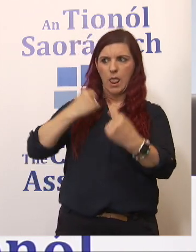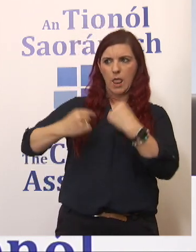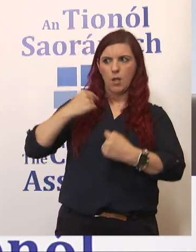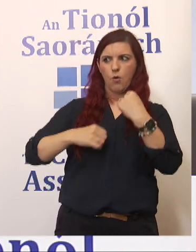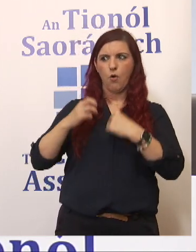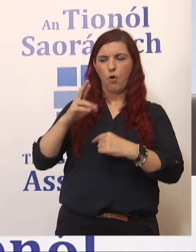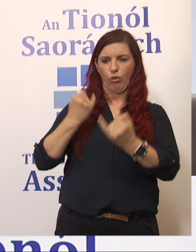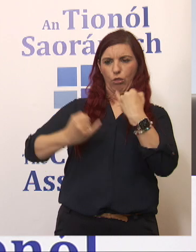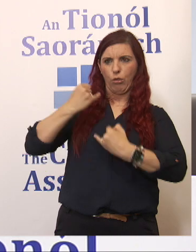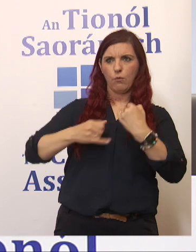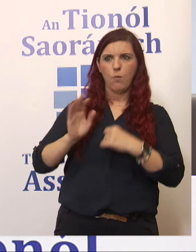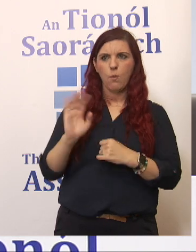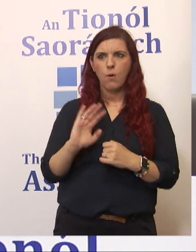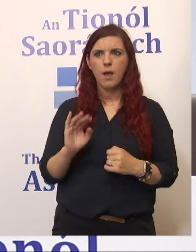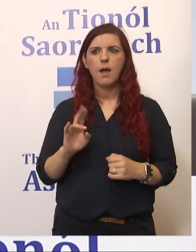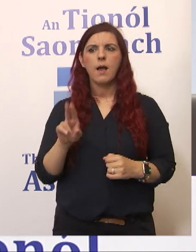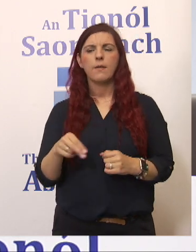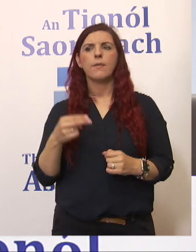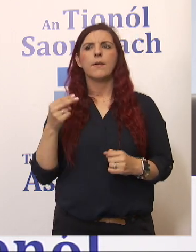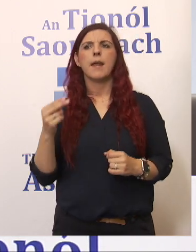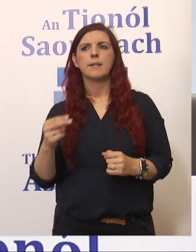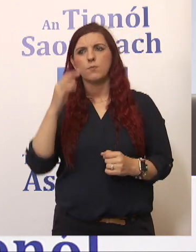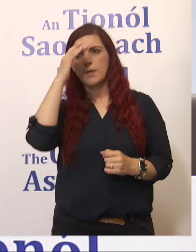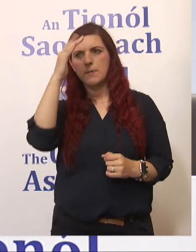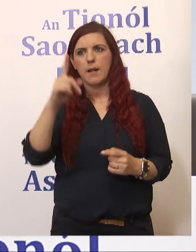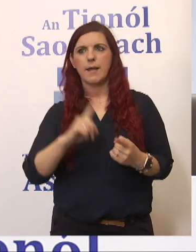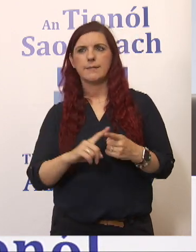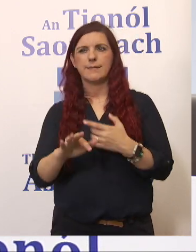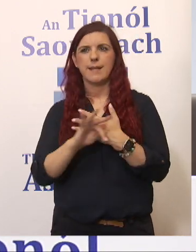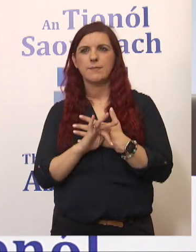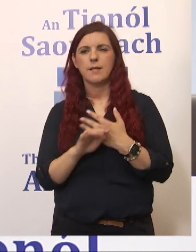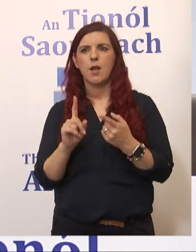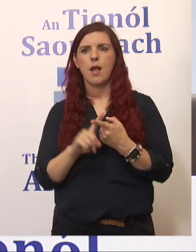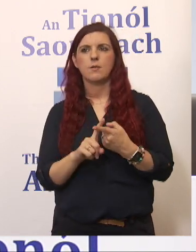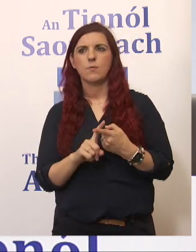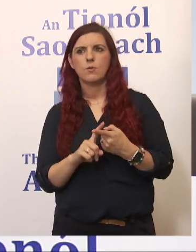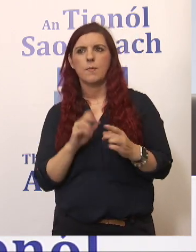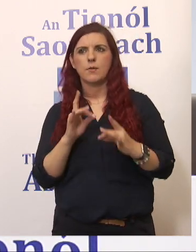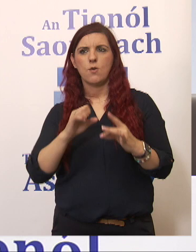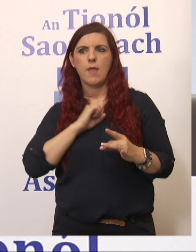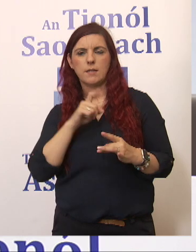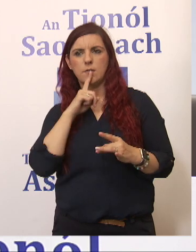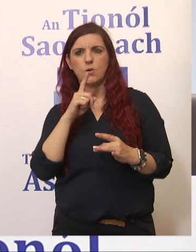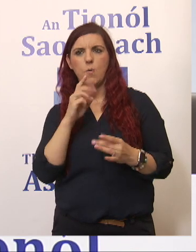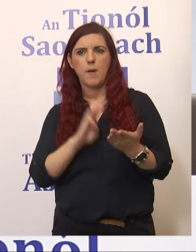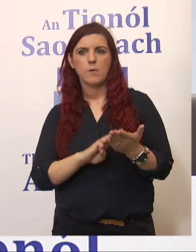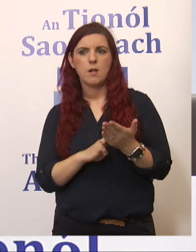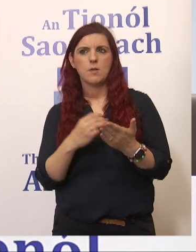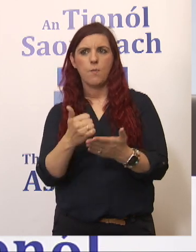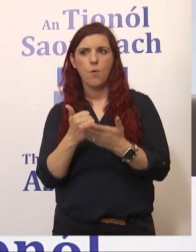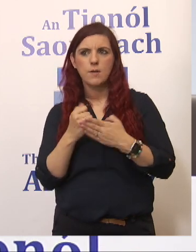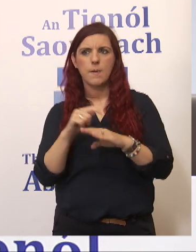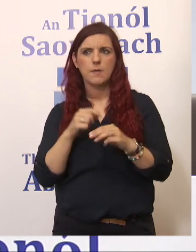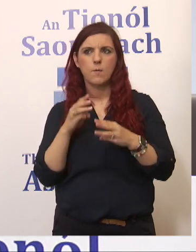next principle is efficiency. We'll make best use of our time. We'll ensure that members are supported to the greatest extent possible,